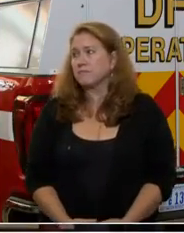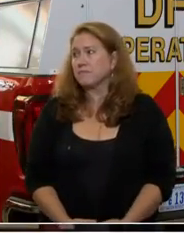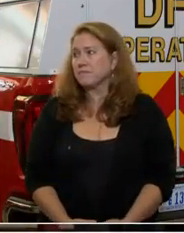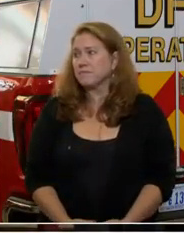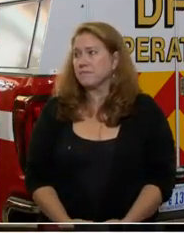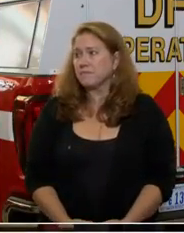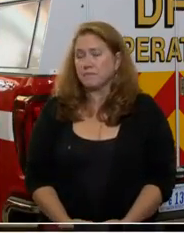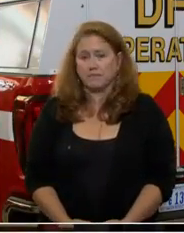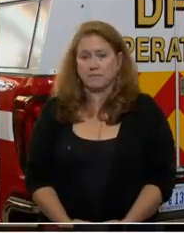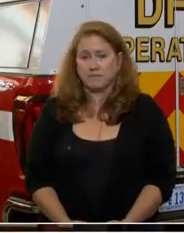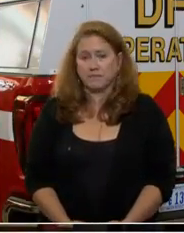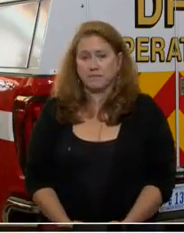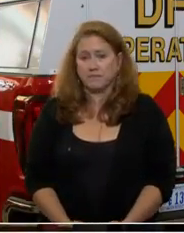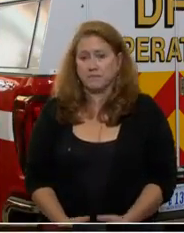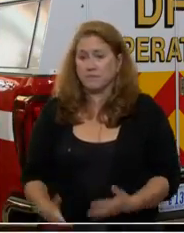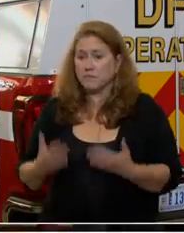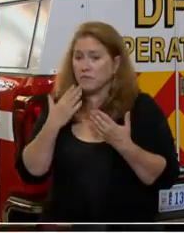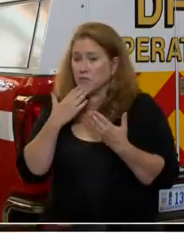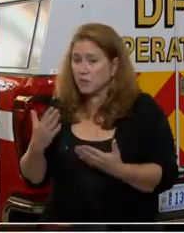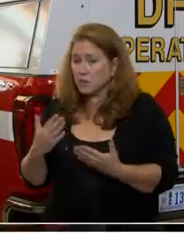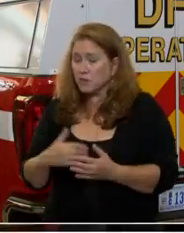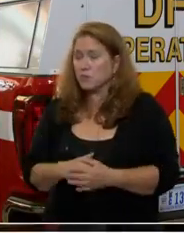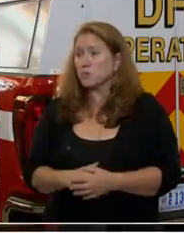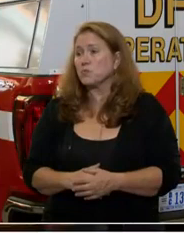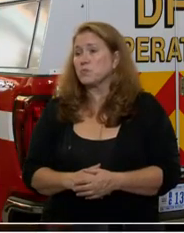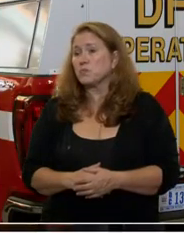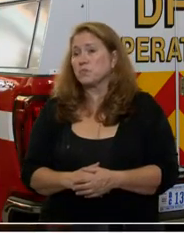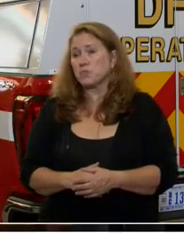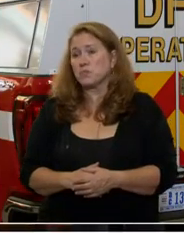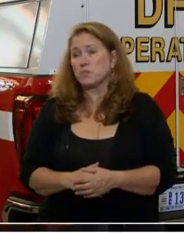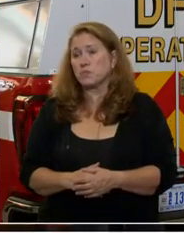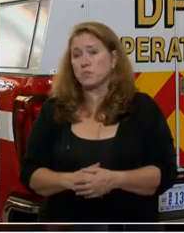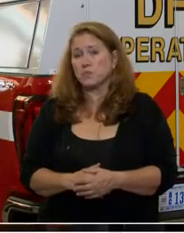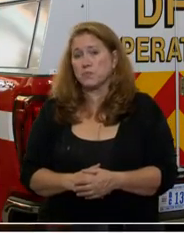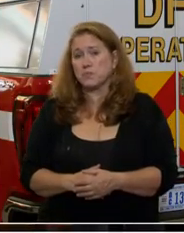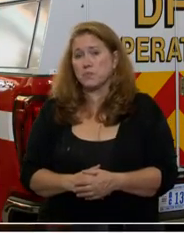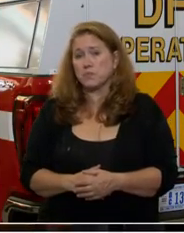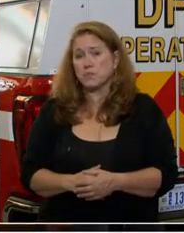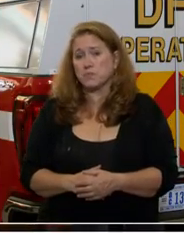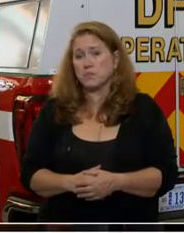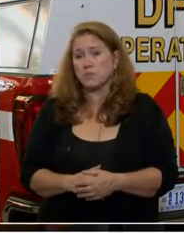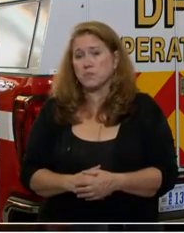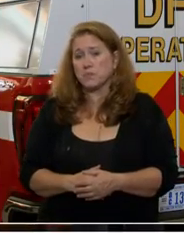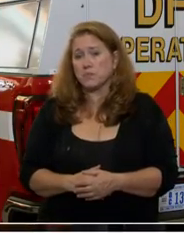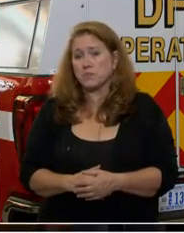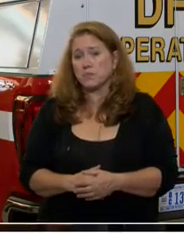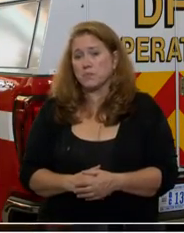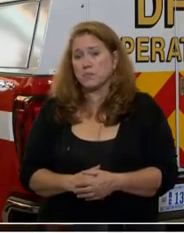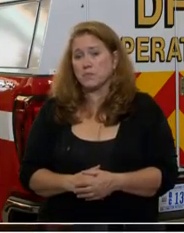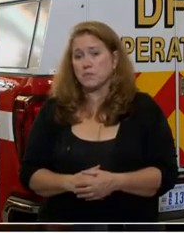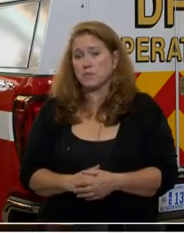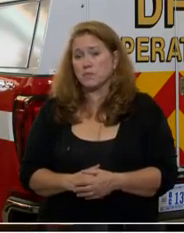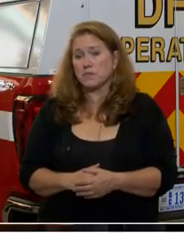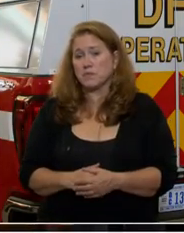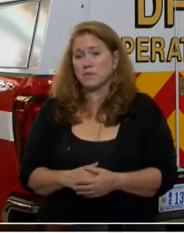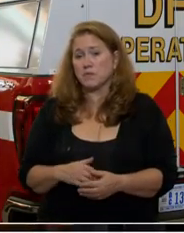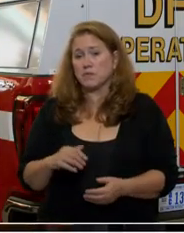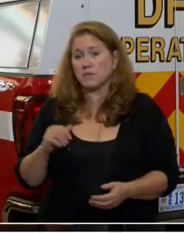Thank you so much, President Hoagland, and for your partnership. I would now like to invite Aretha Lyles, the president of our